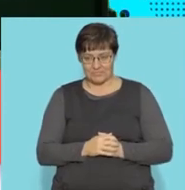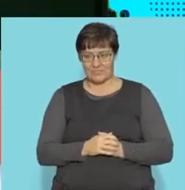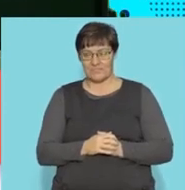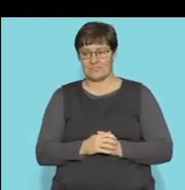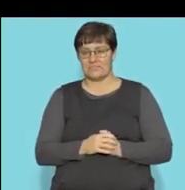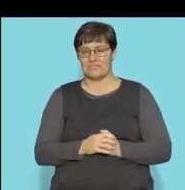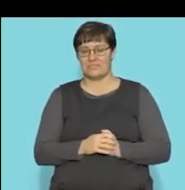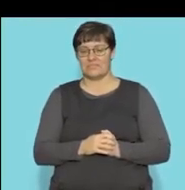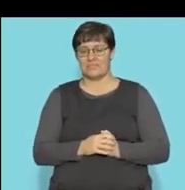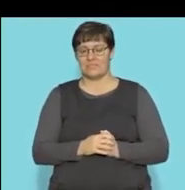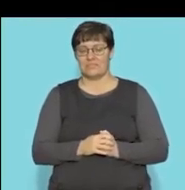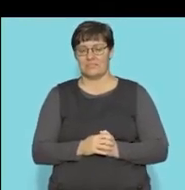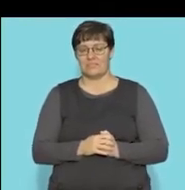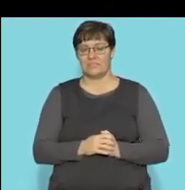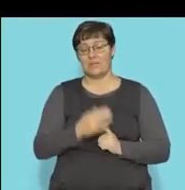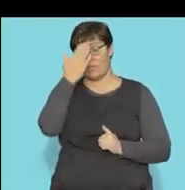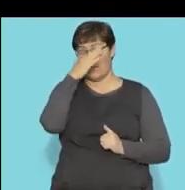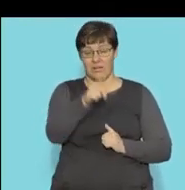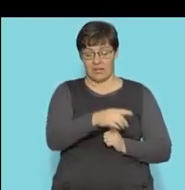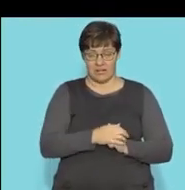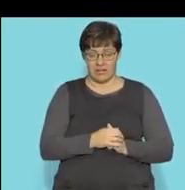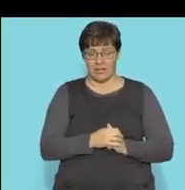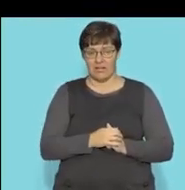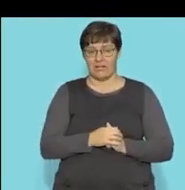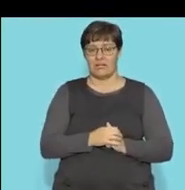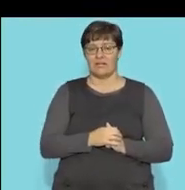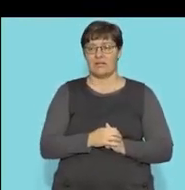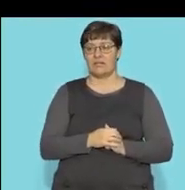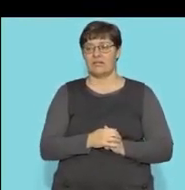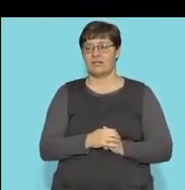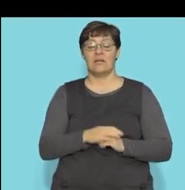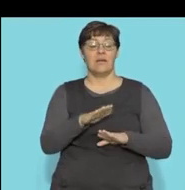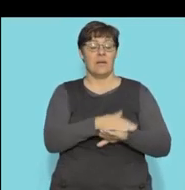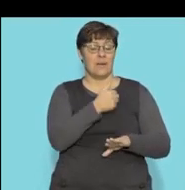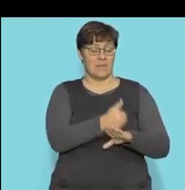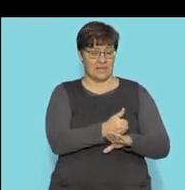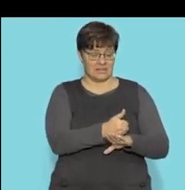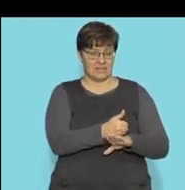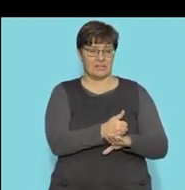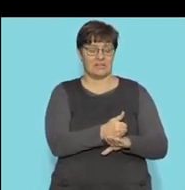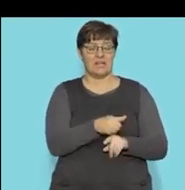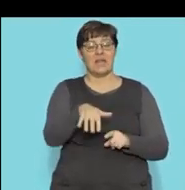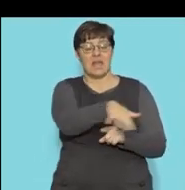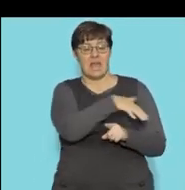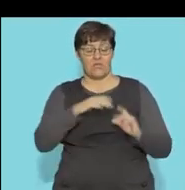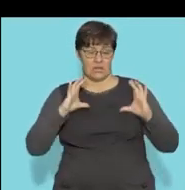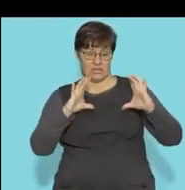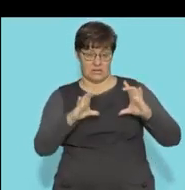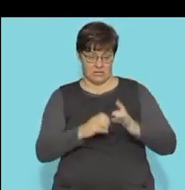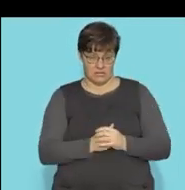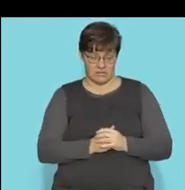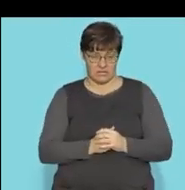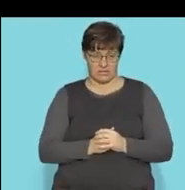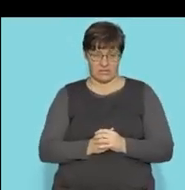board. So we know that the base is the area of a circle.